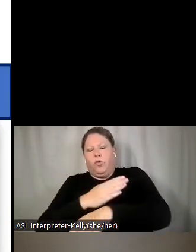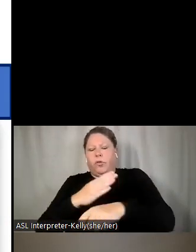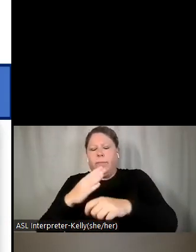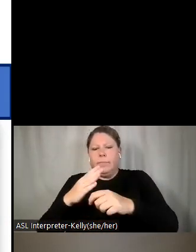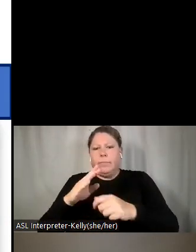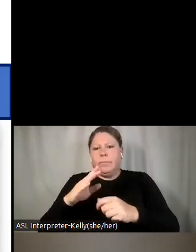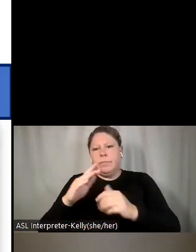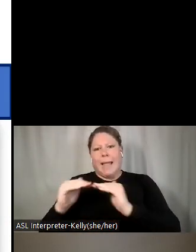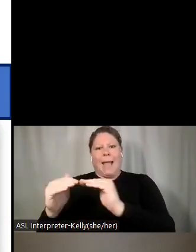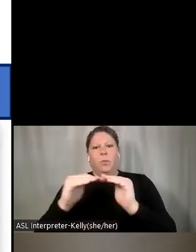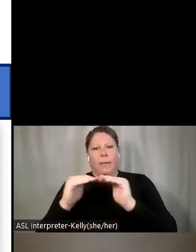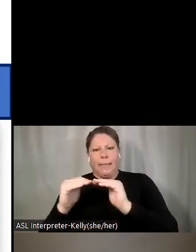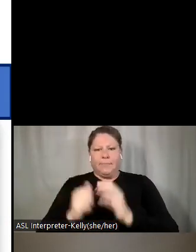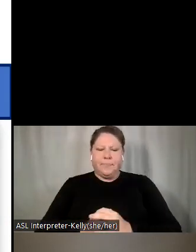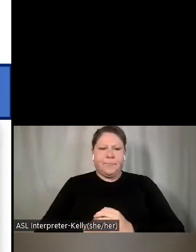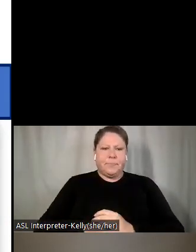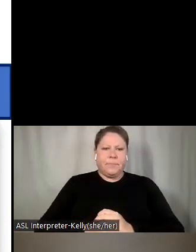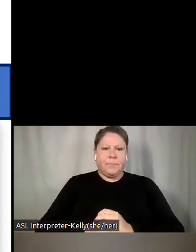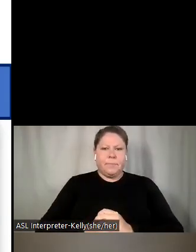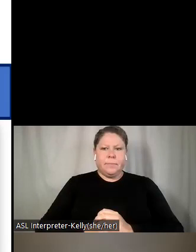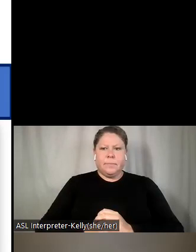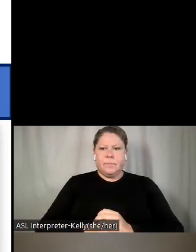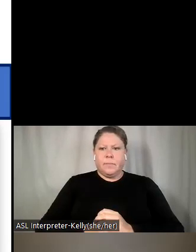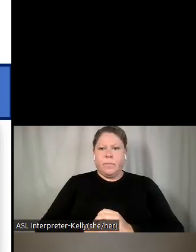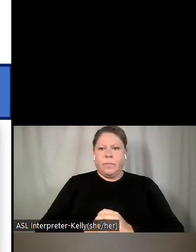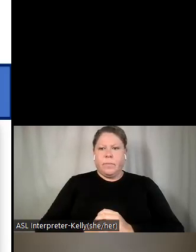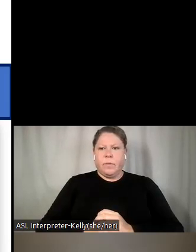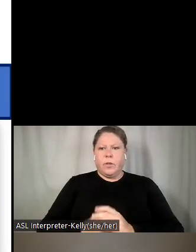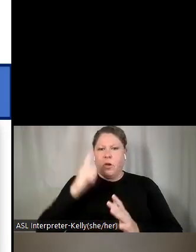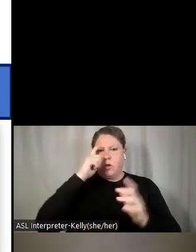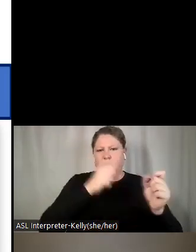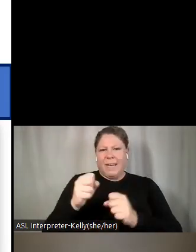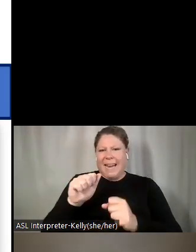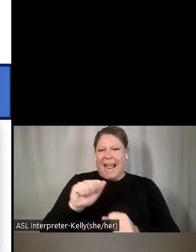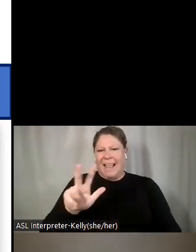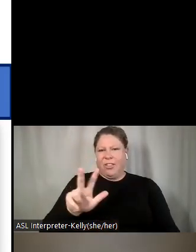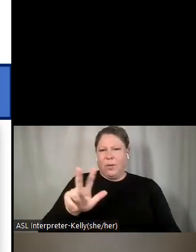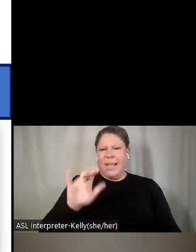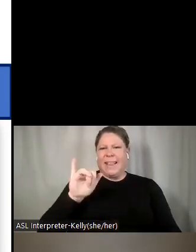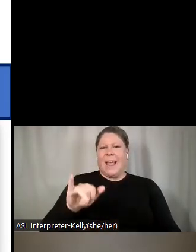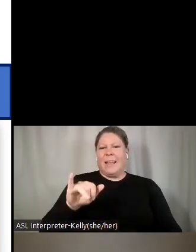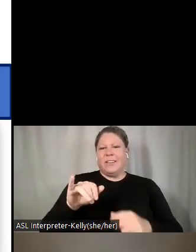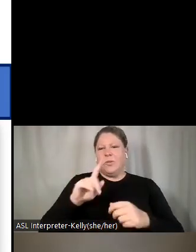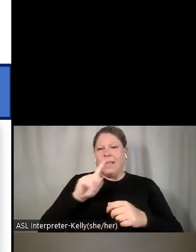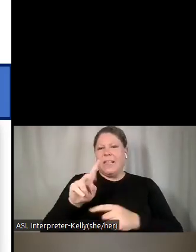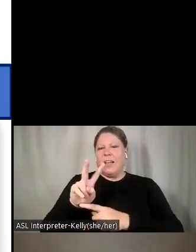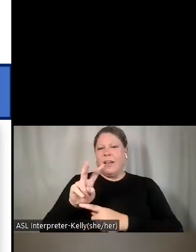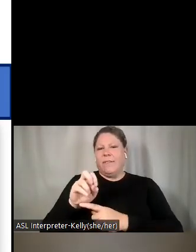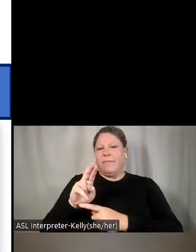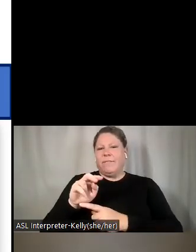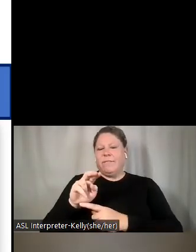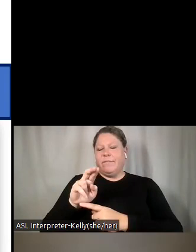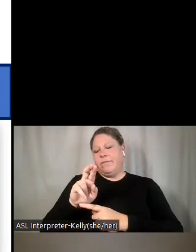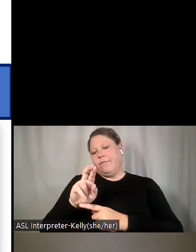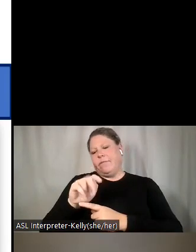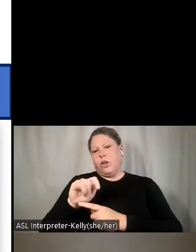well. So these strategic A3s are the vertical value streams described on that previous slide by Bonnie. And we're also